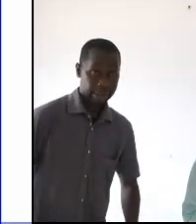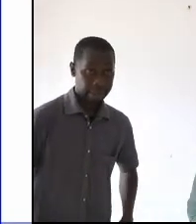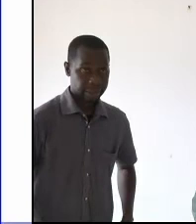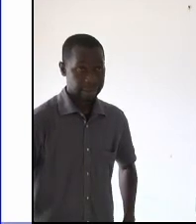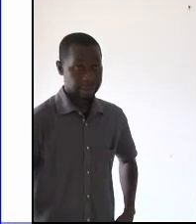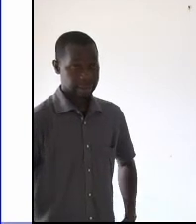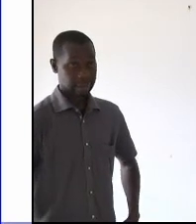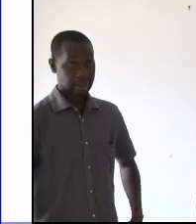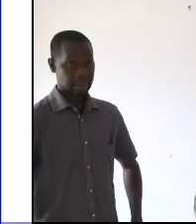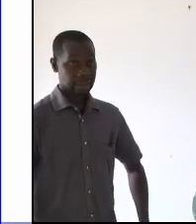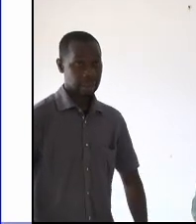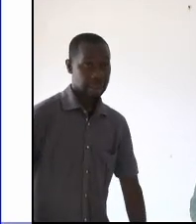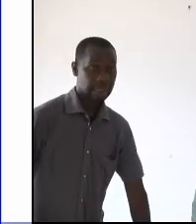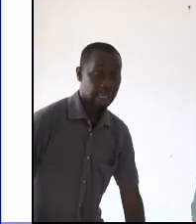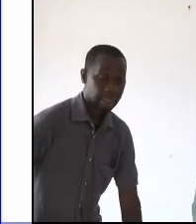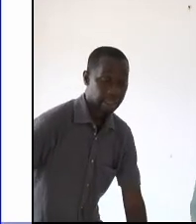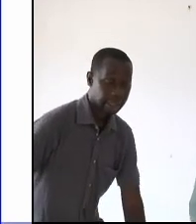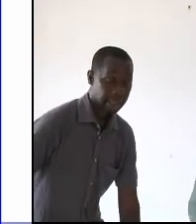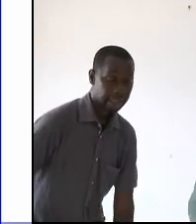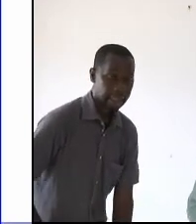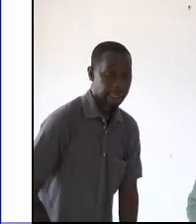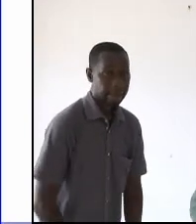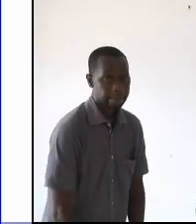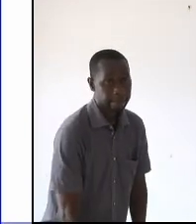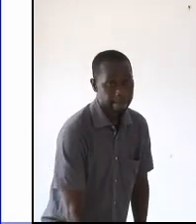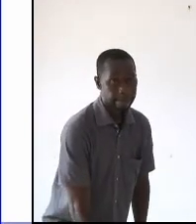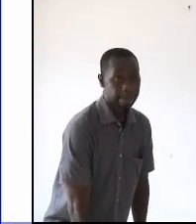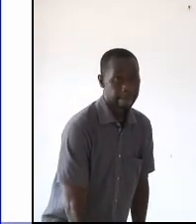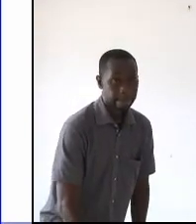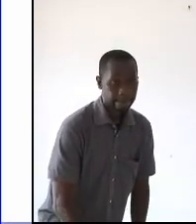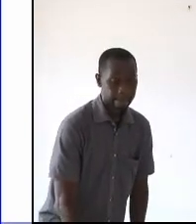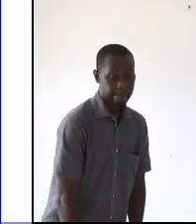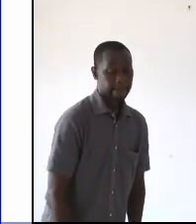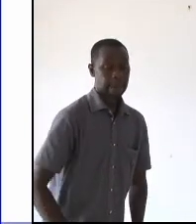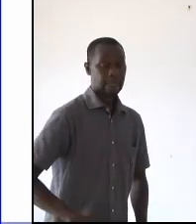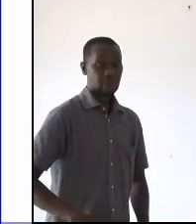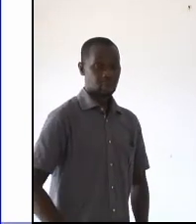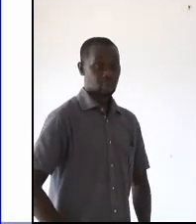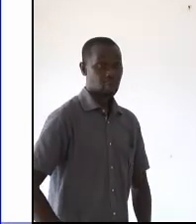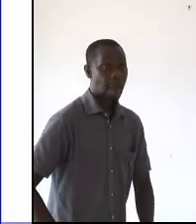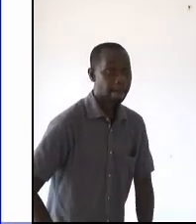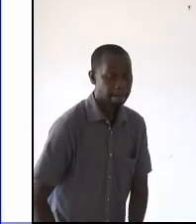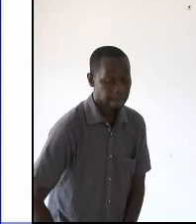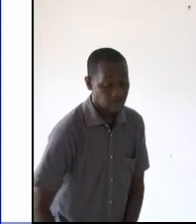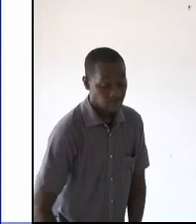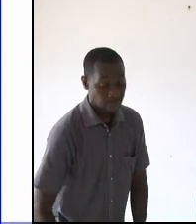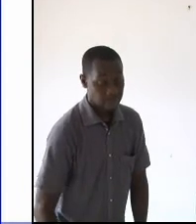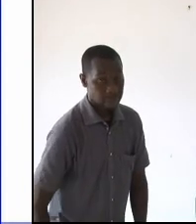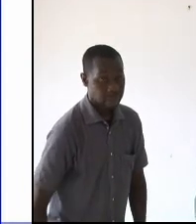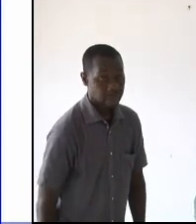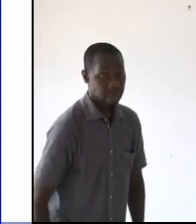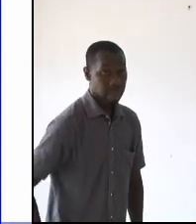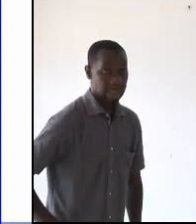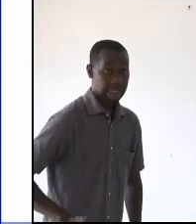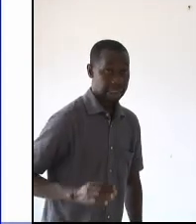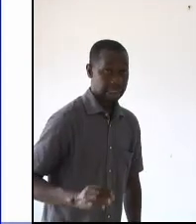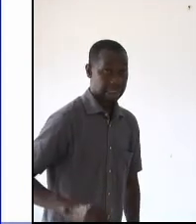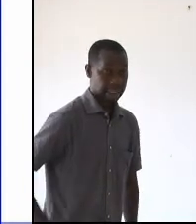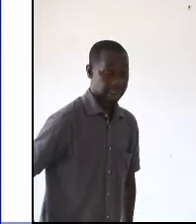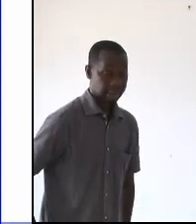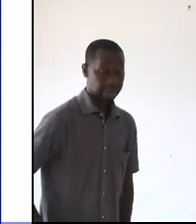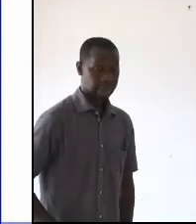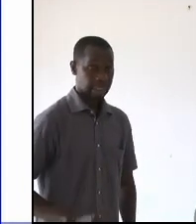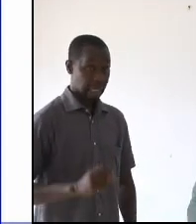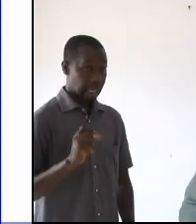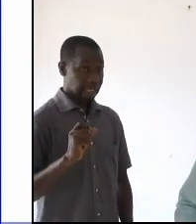the patella or the kneecap, and then you have the bones of the leg. The big bone, the main bone there is the tibia, and they have a